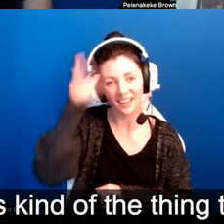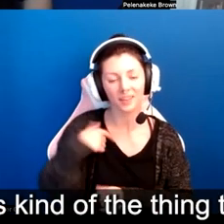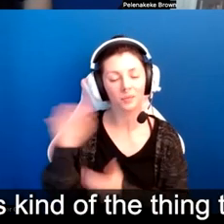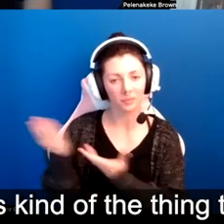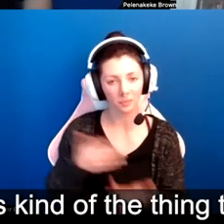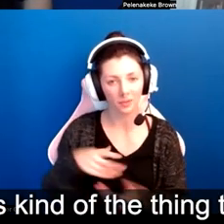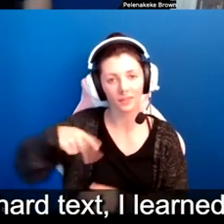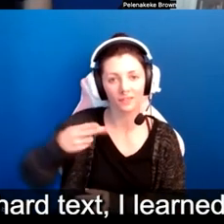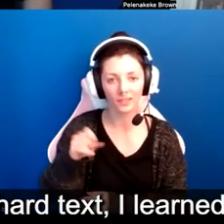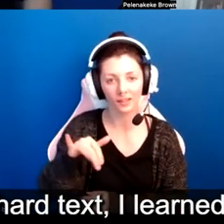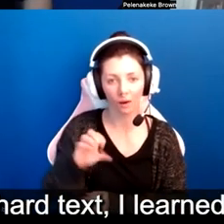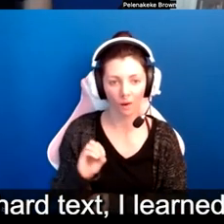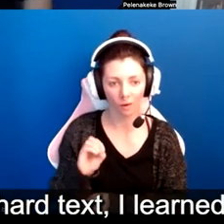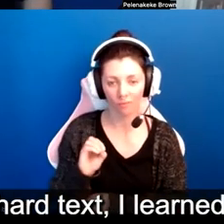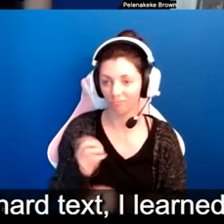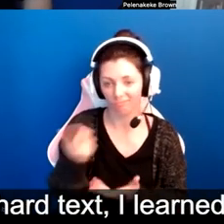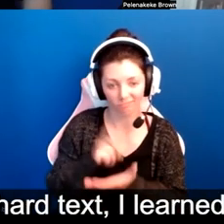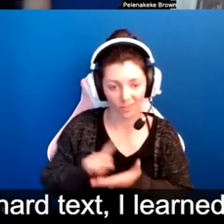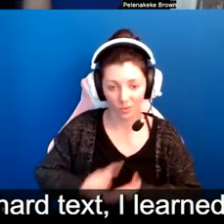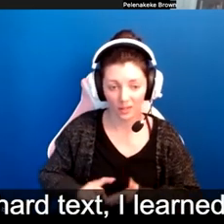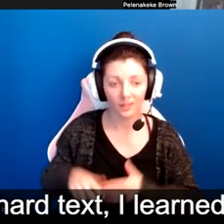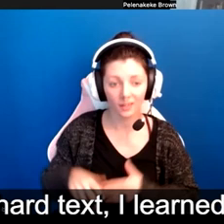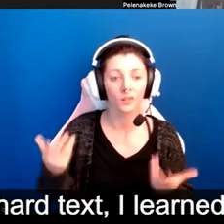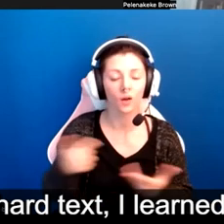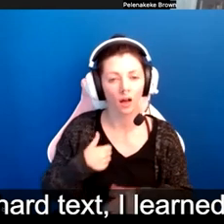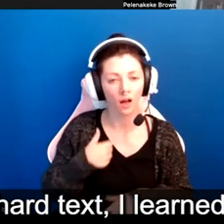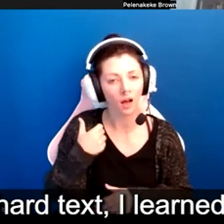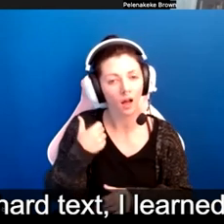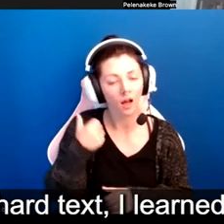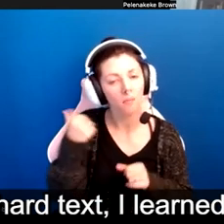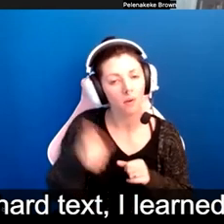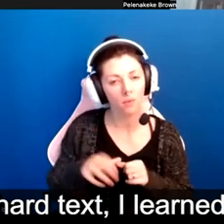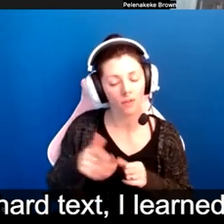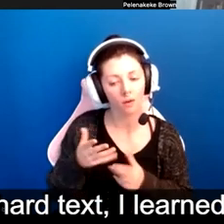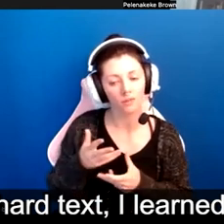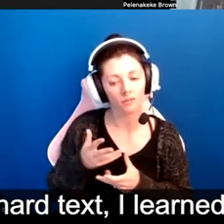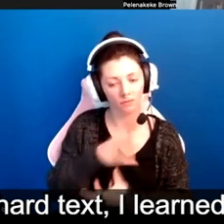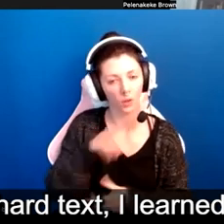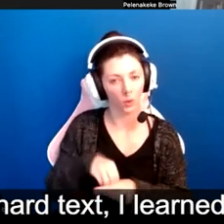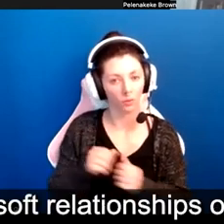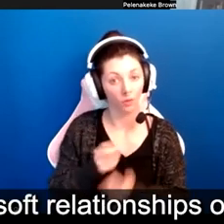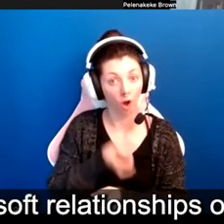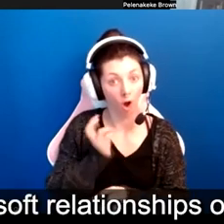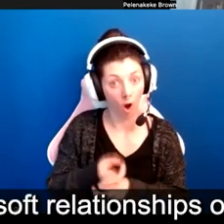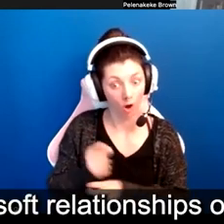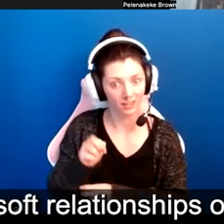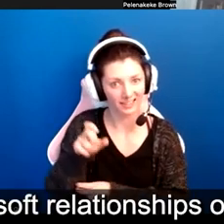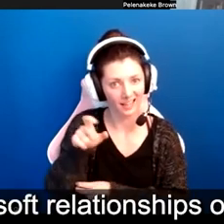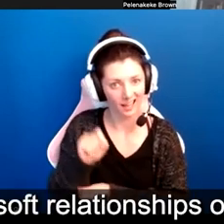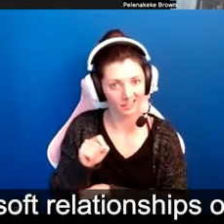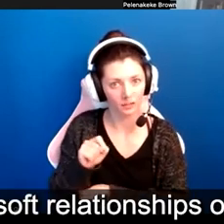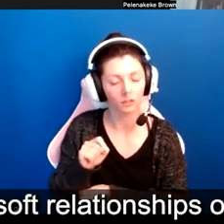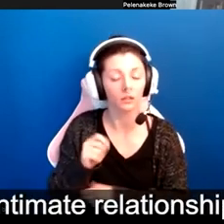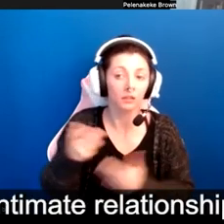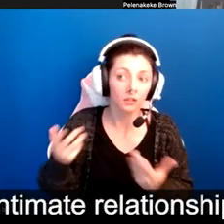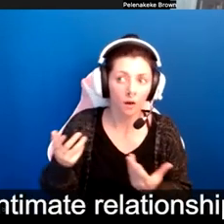that I learned was in this kind of hard text. I learned all about these, I guess, soft relationships